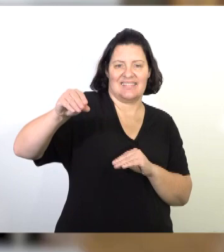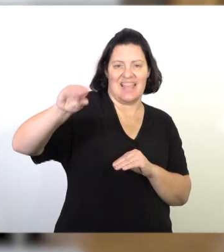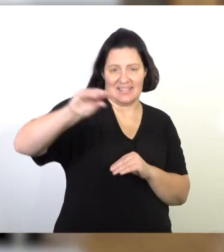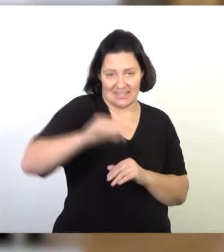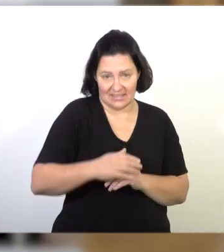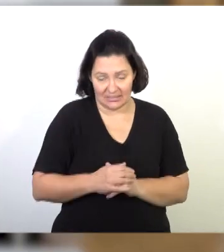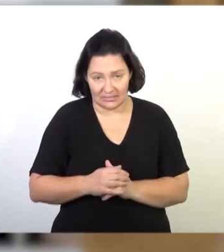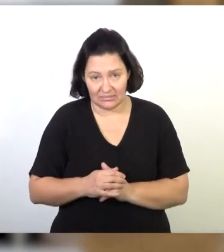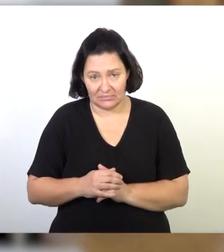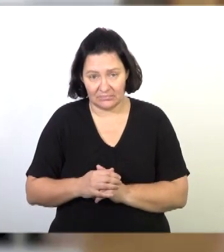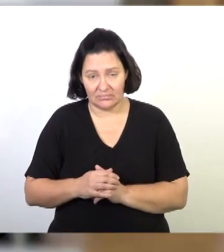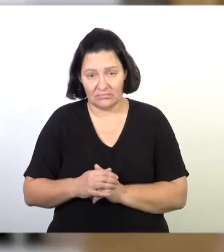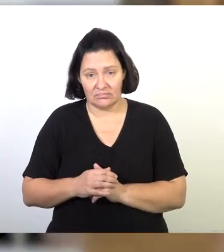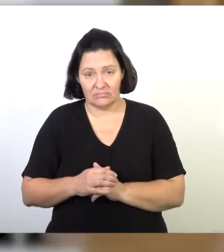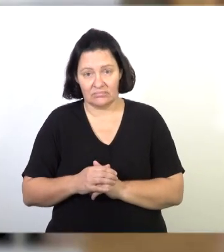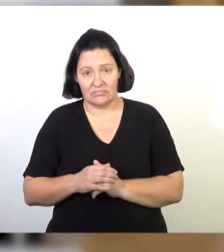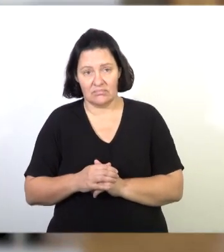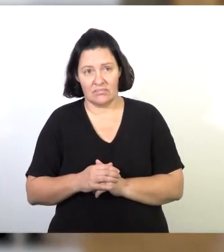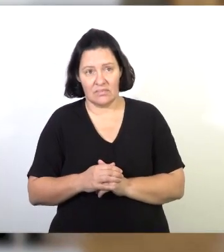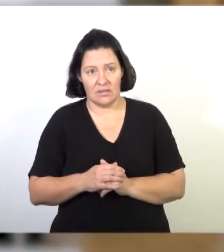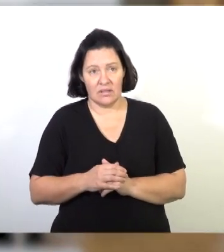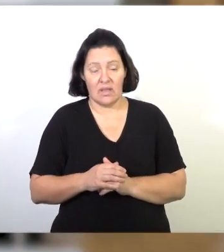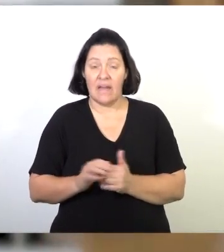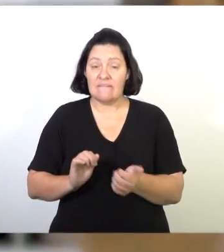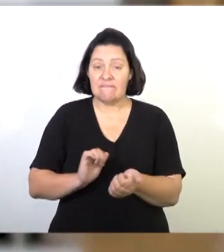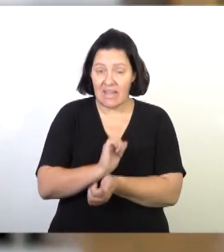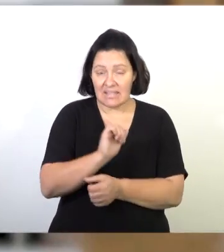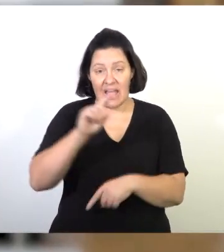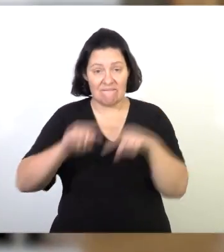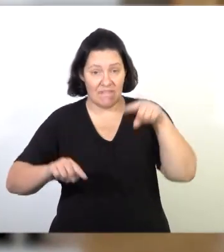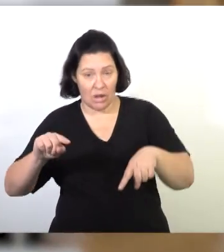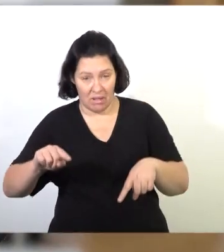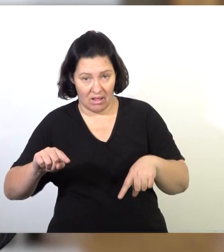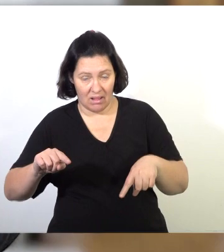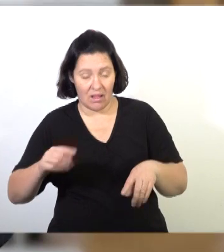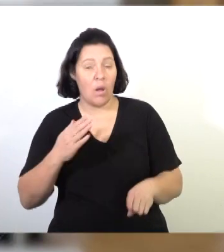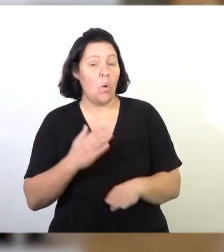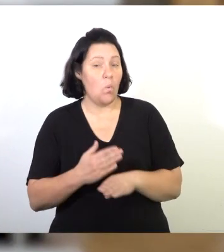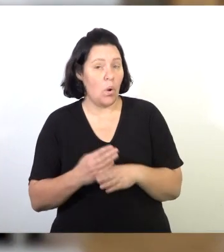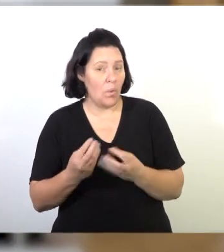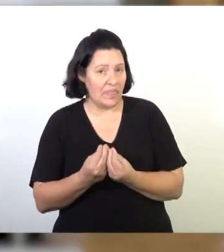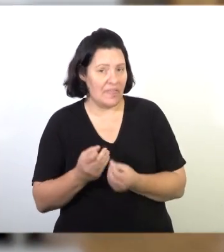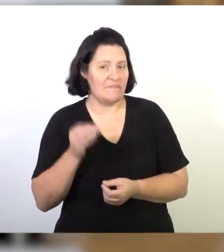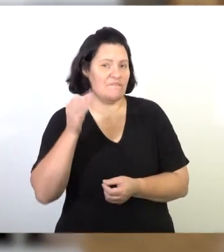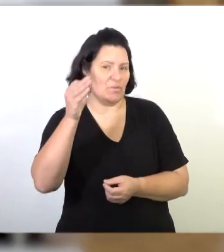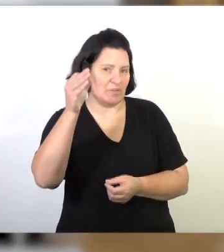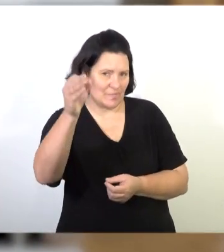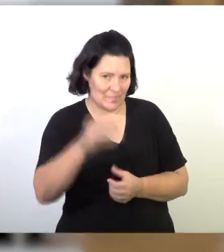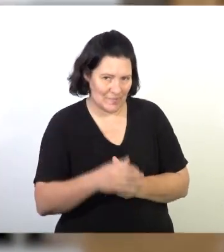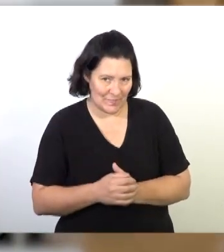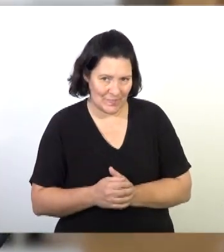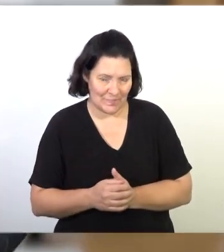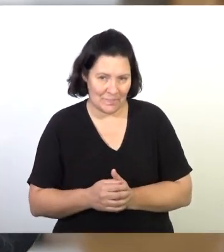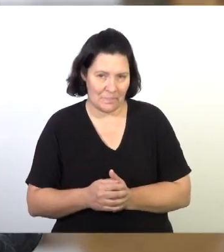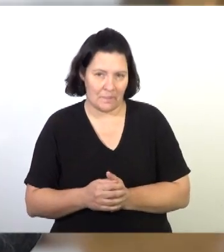more money they will pay. And remember the two amounts, which is the fixed and the variable amounts, which we will work with in the future